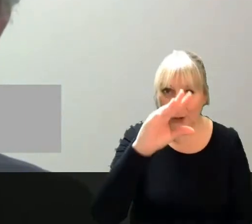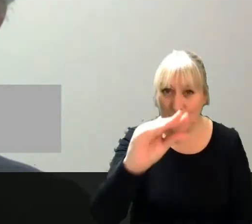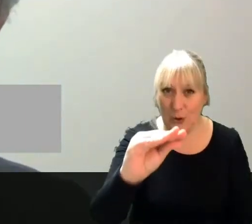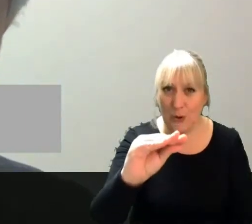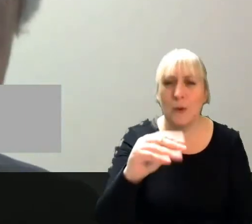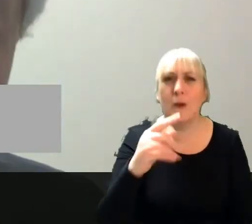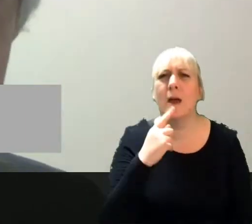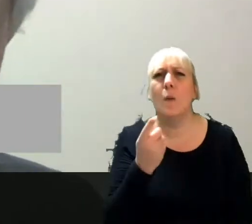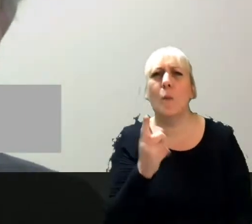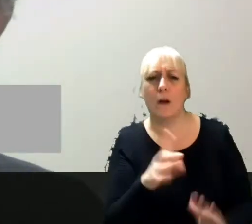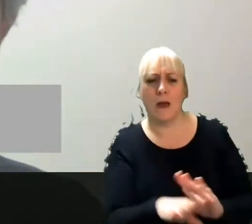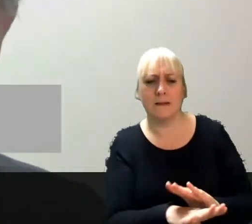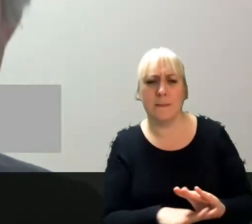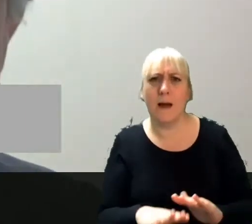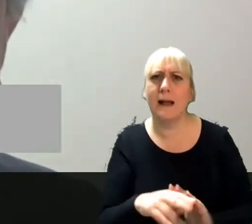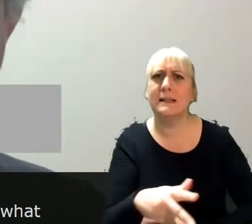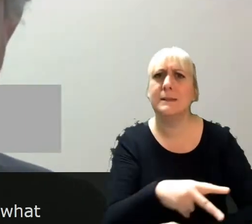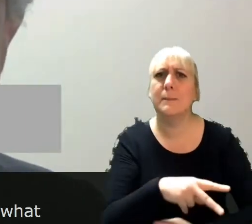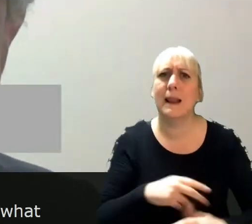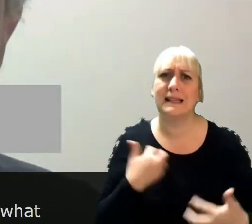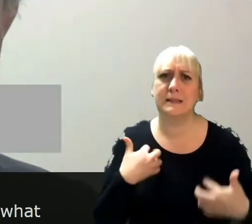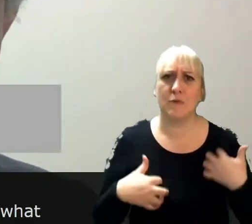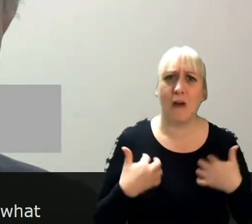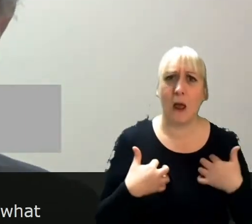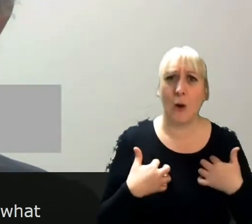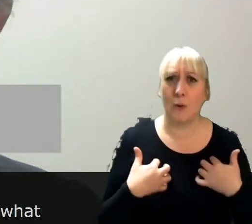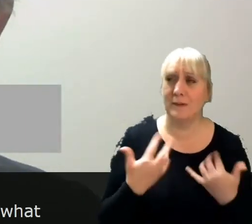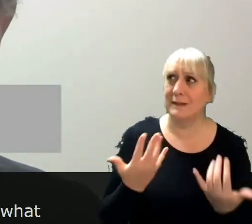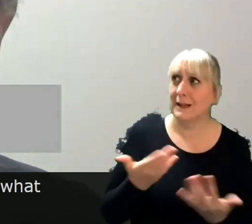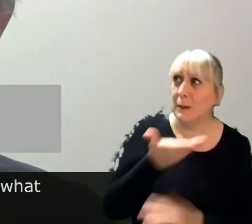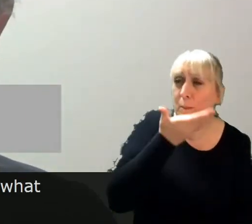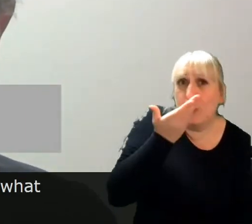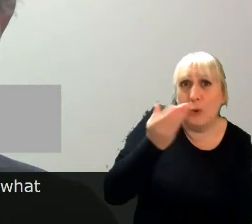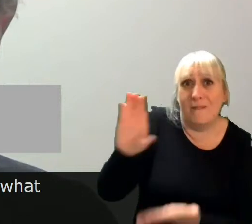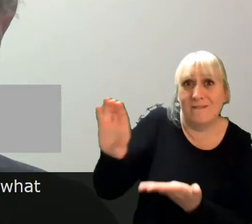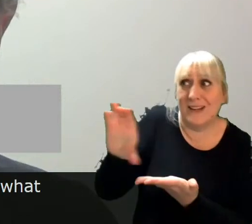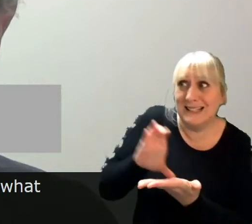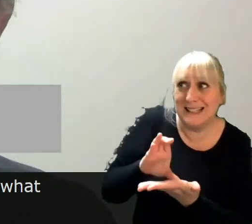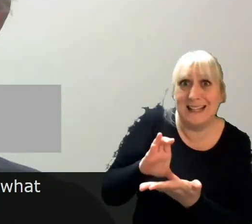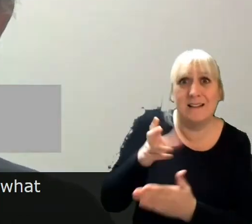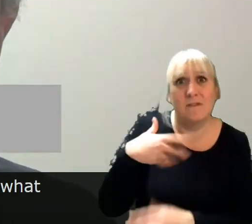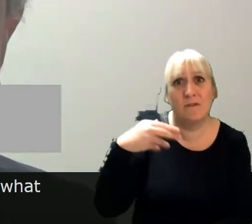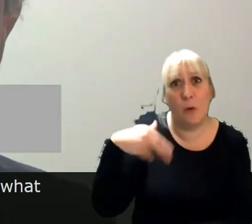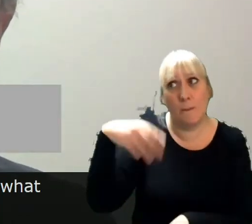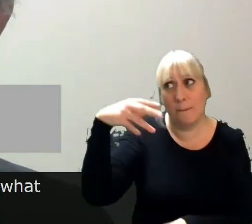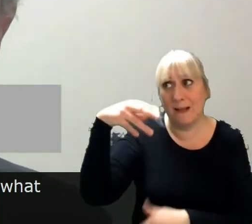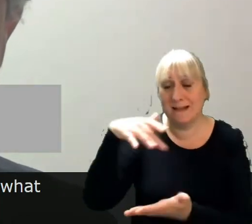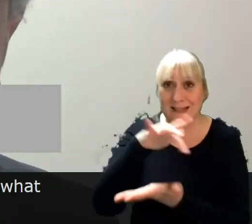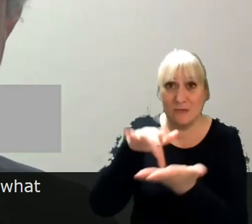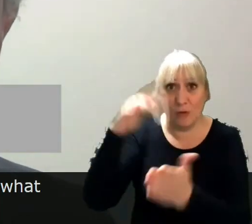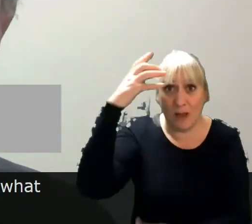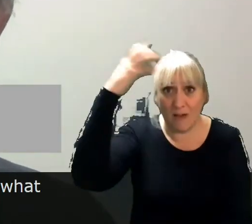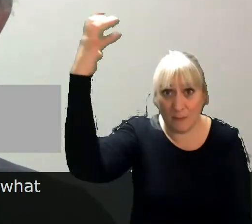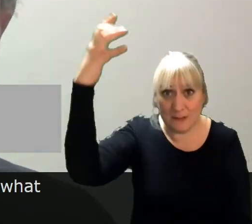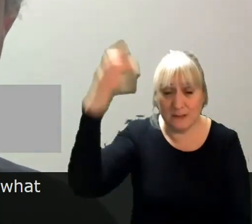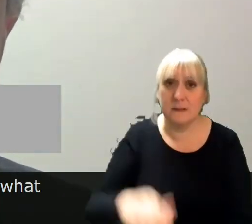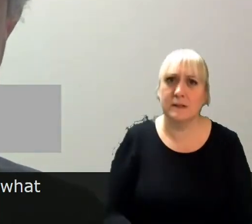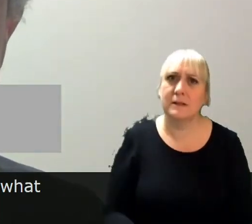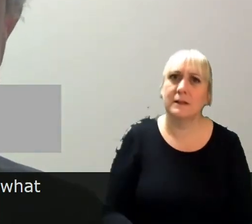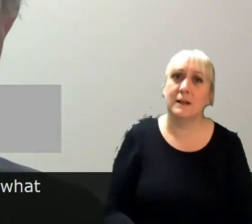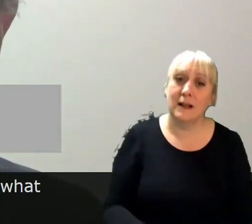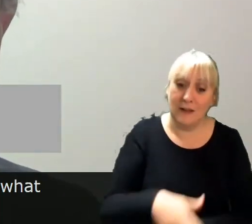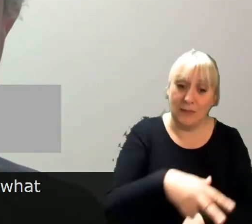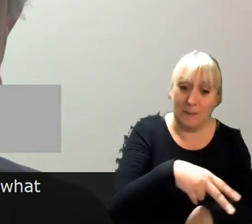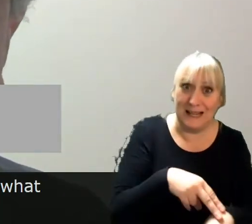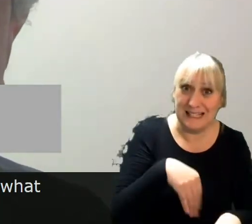morale is the lack of funding from central government, and also the Metropolitan Police Federation made a call for police officers to be given